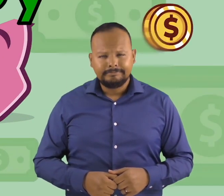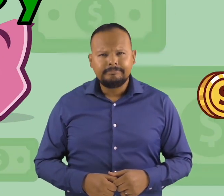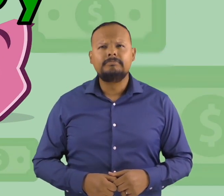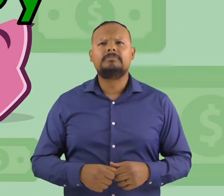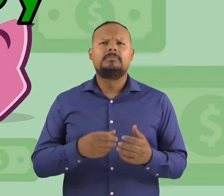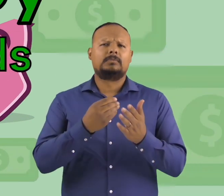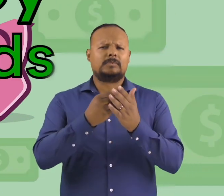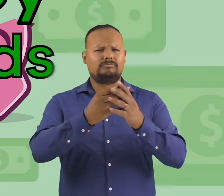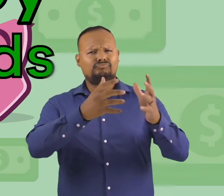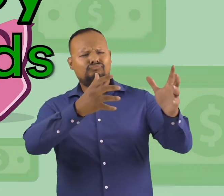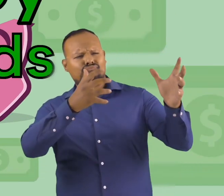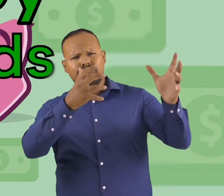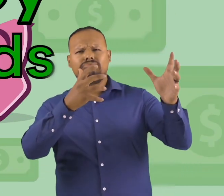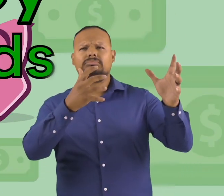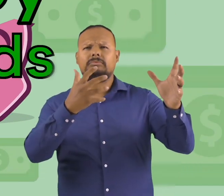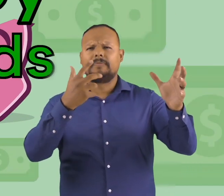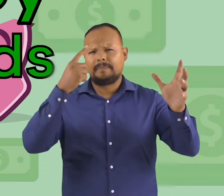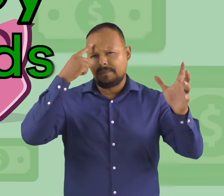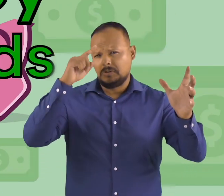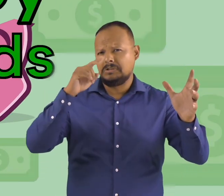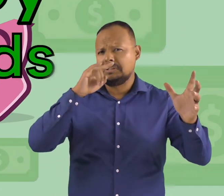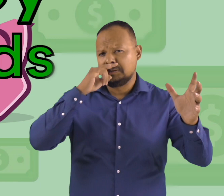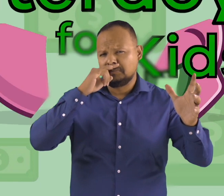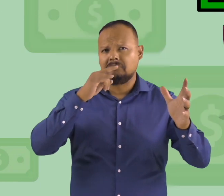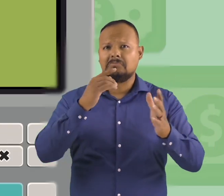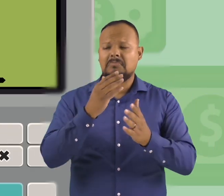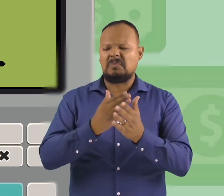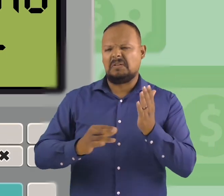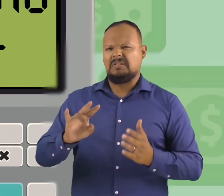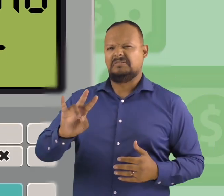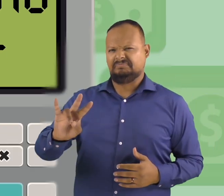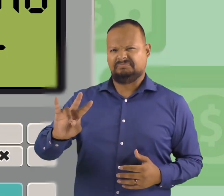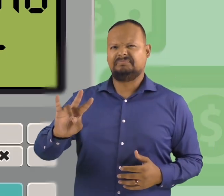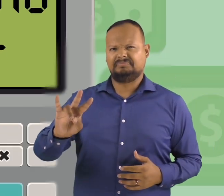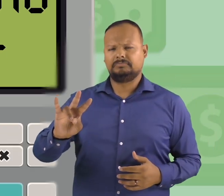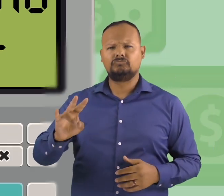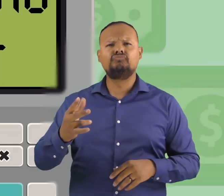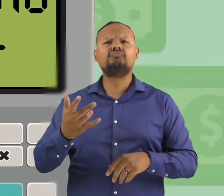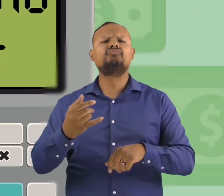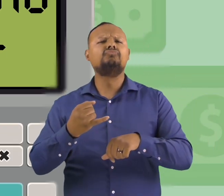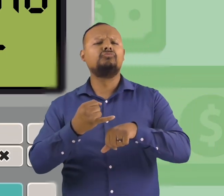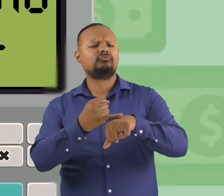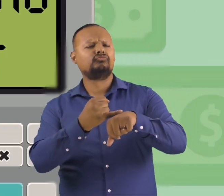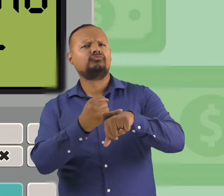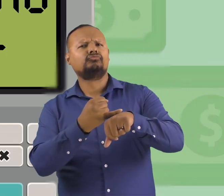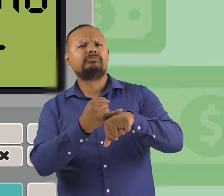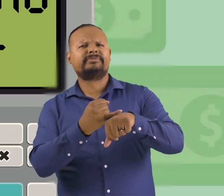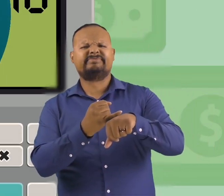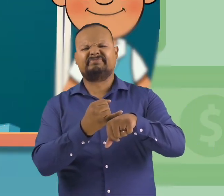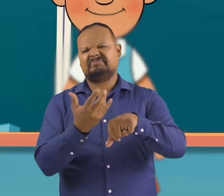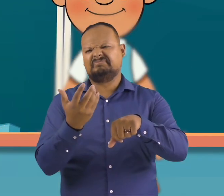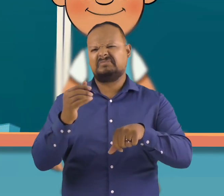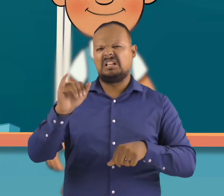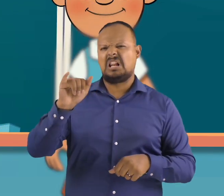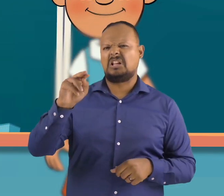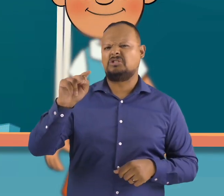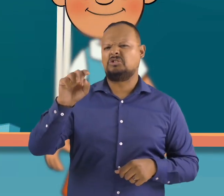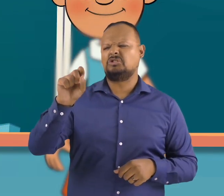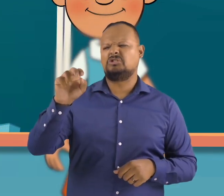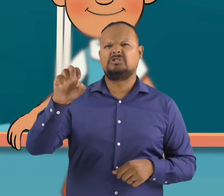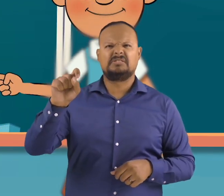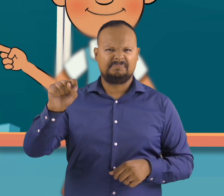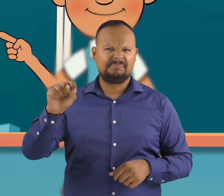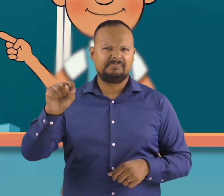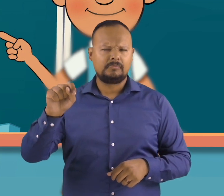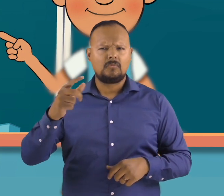Financial Literacy for Kids, Part 7. Calculating Interest Part of becoming